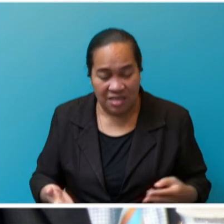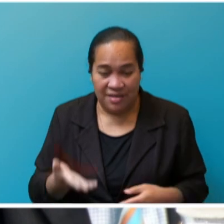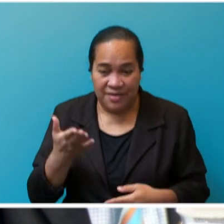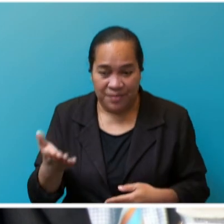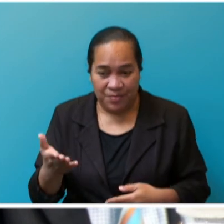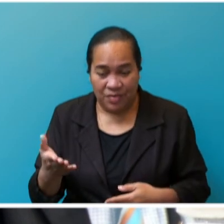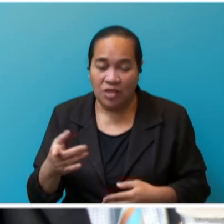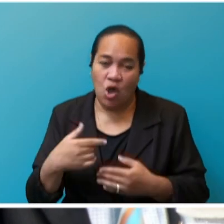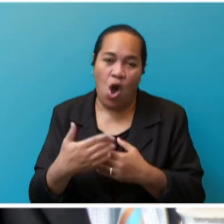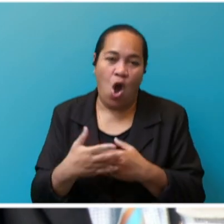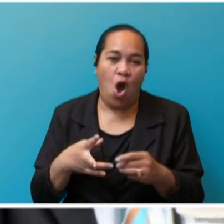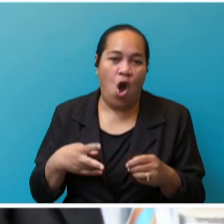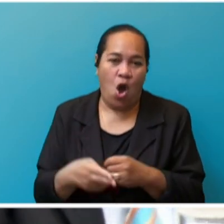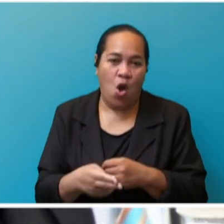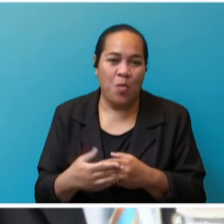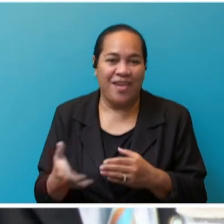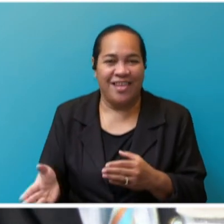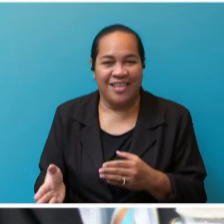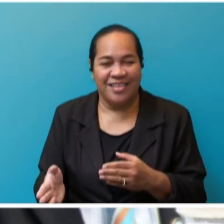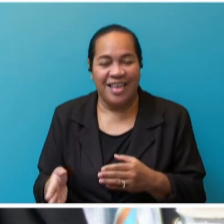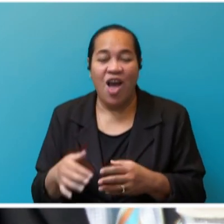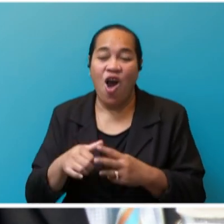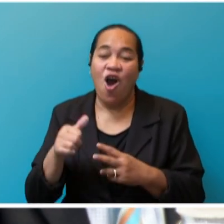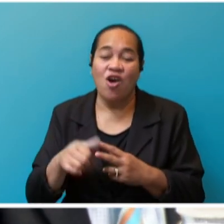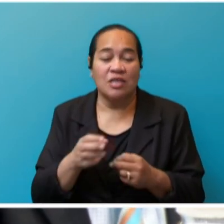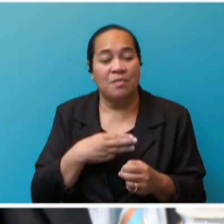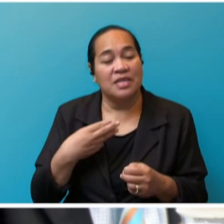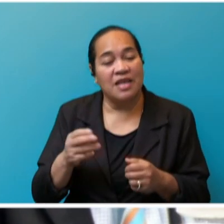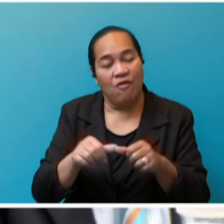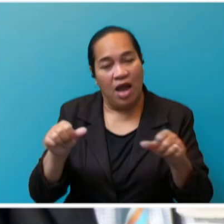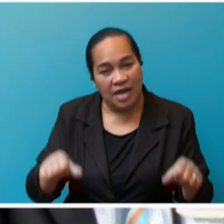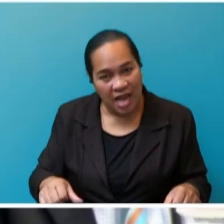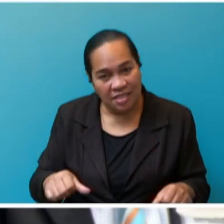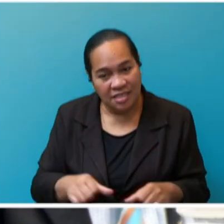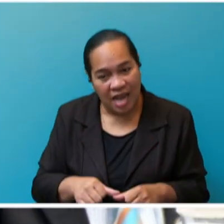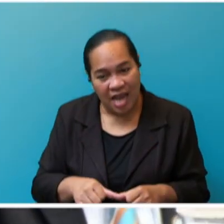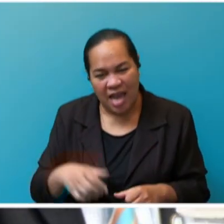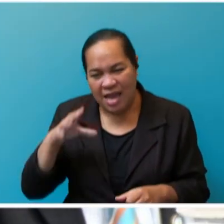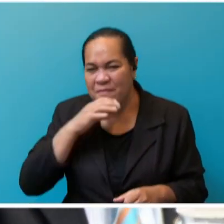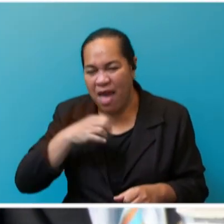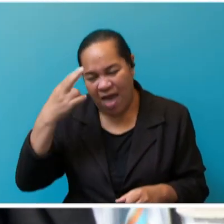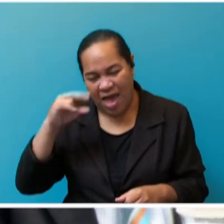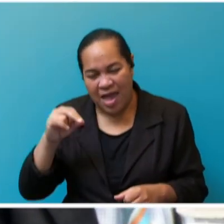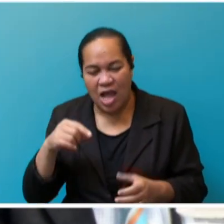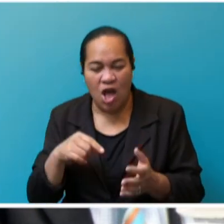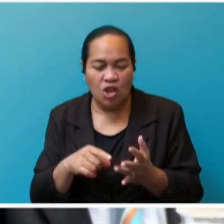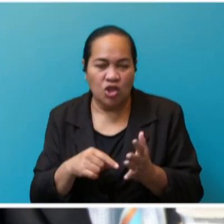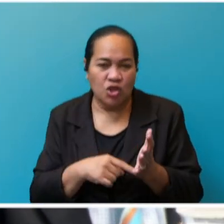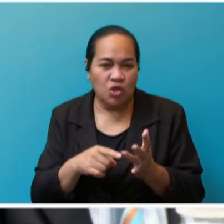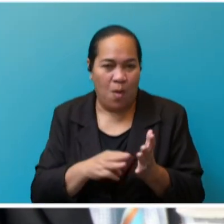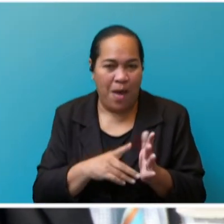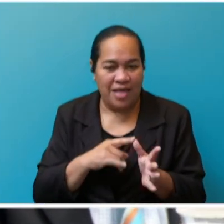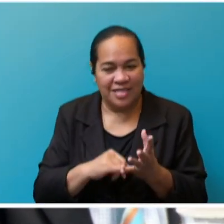for opening the event, and also Minister for Agriculture, Honorable Tamasitu Nambuna, for officiating the closing at this